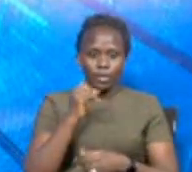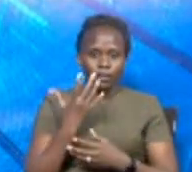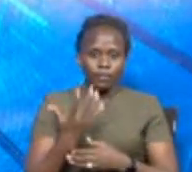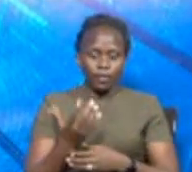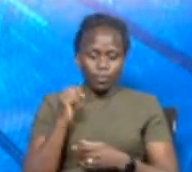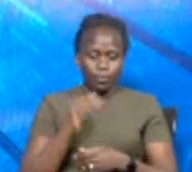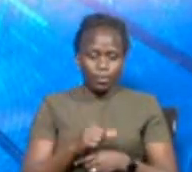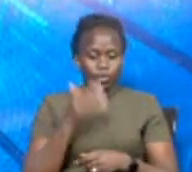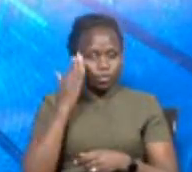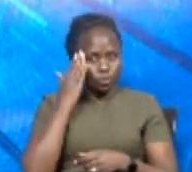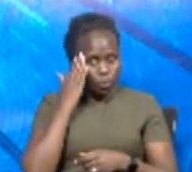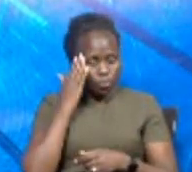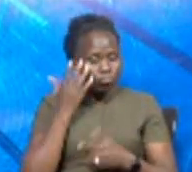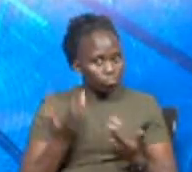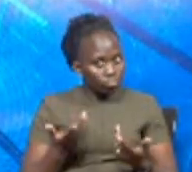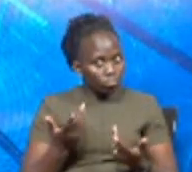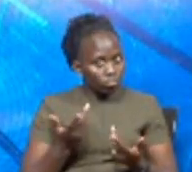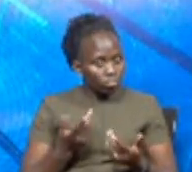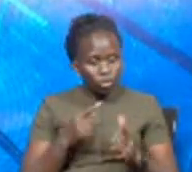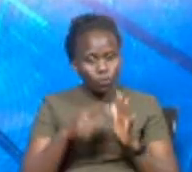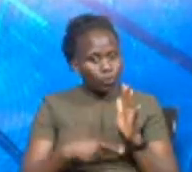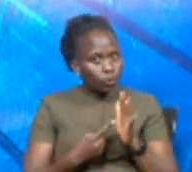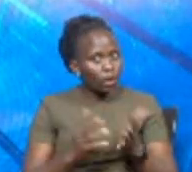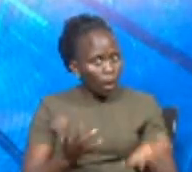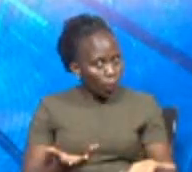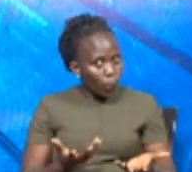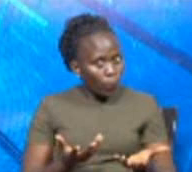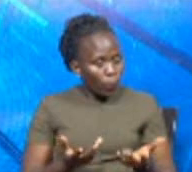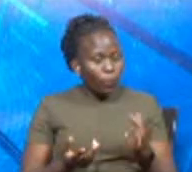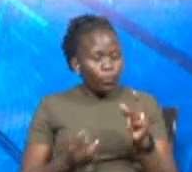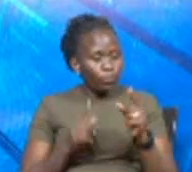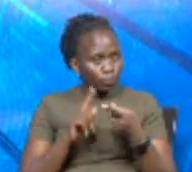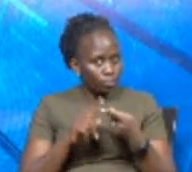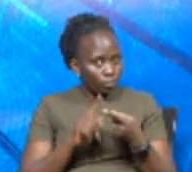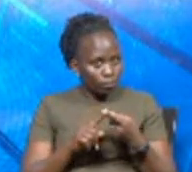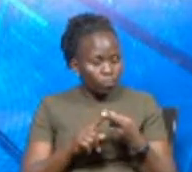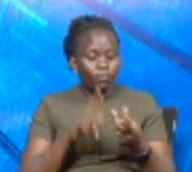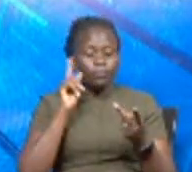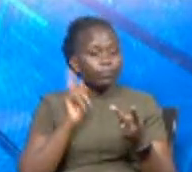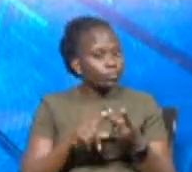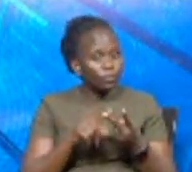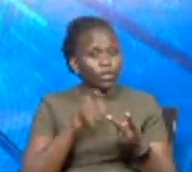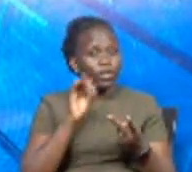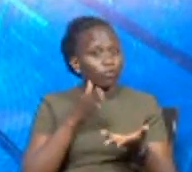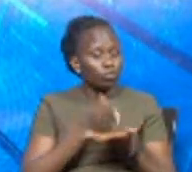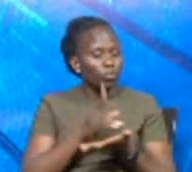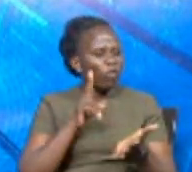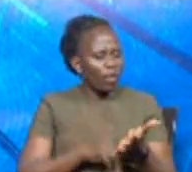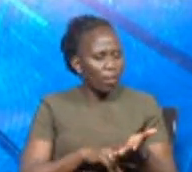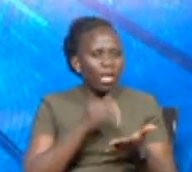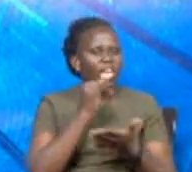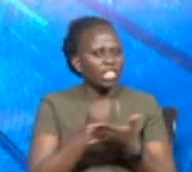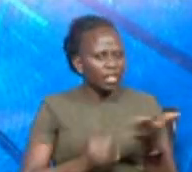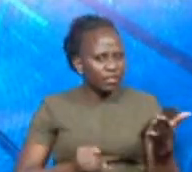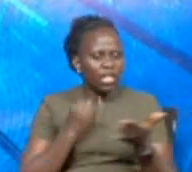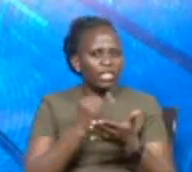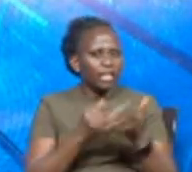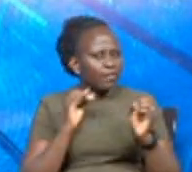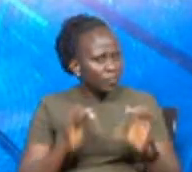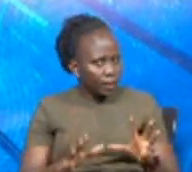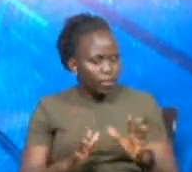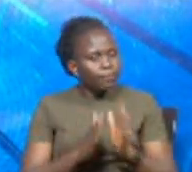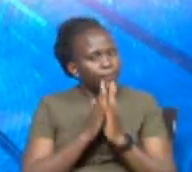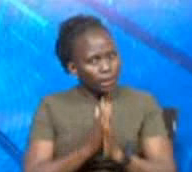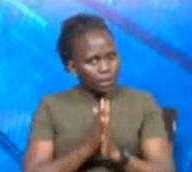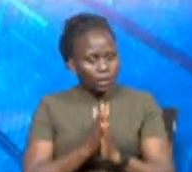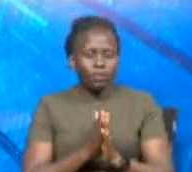know our status. That is very important. Secondly, if you know your status, get treatment